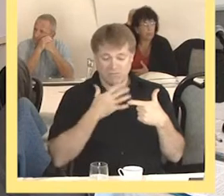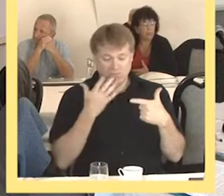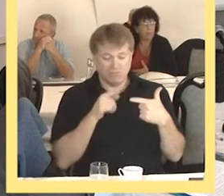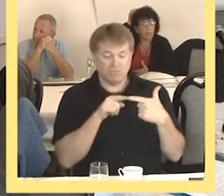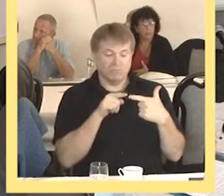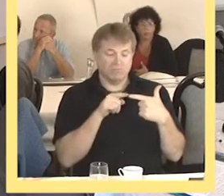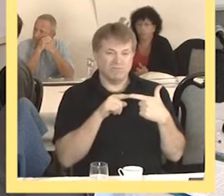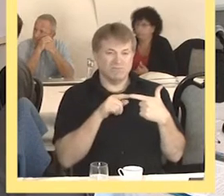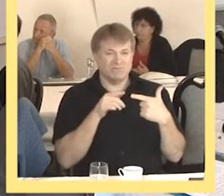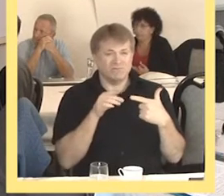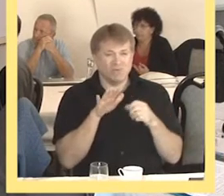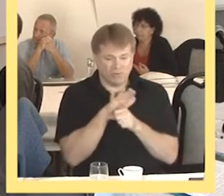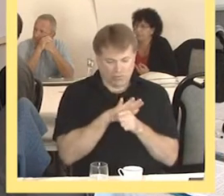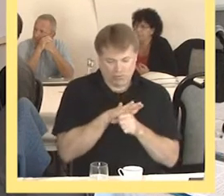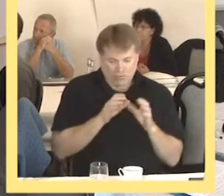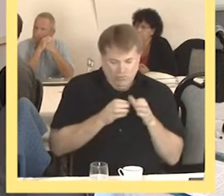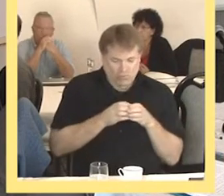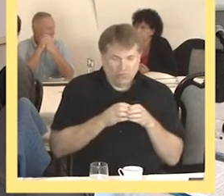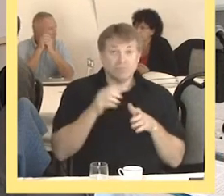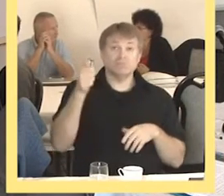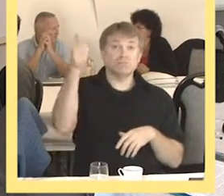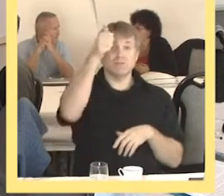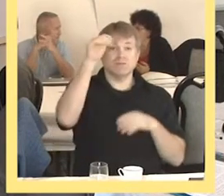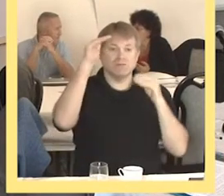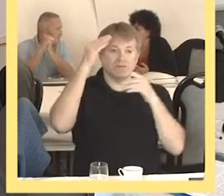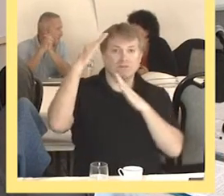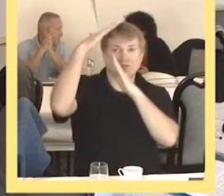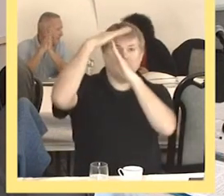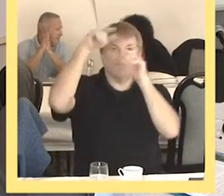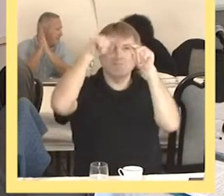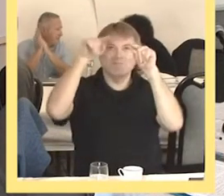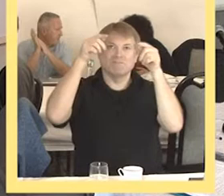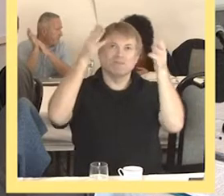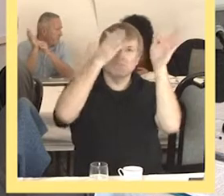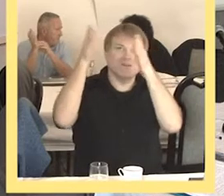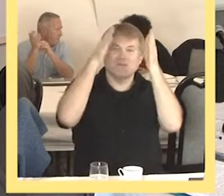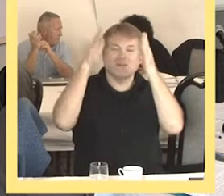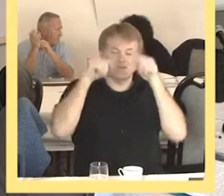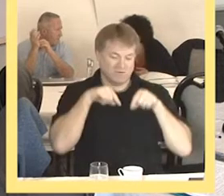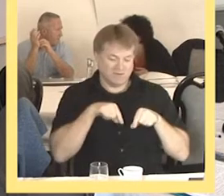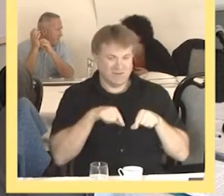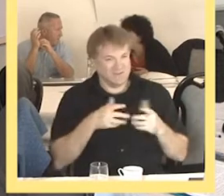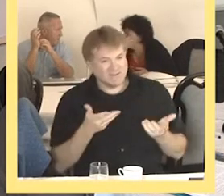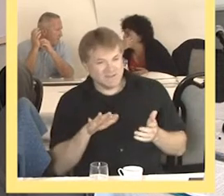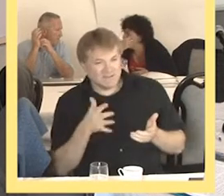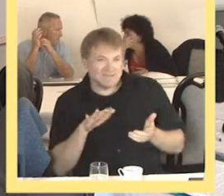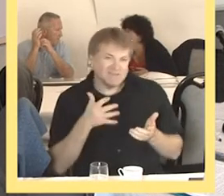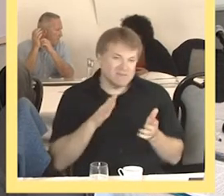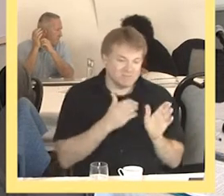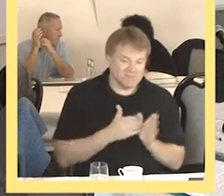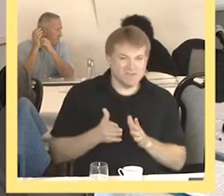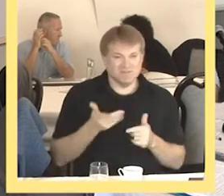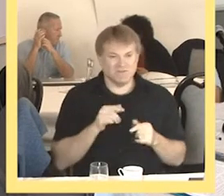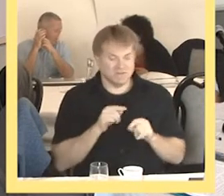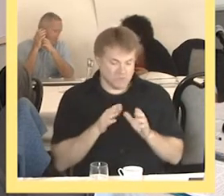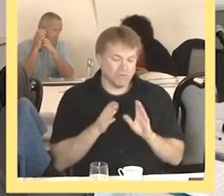no local planning. There is a local planning based on equipment and logistics, but not for the